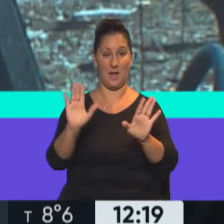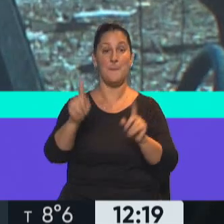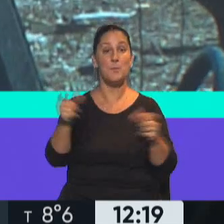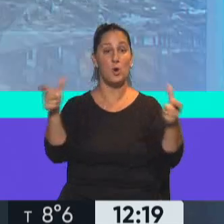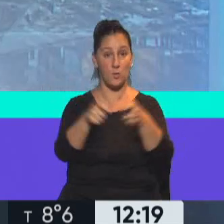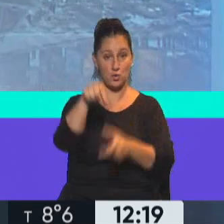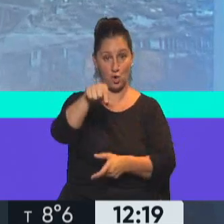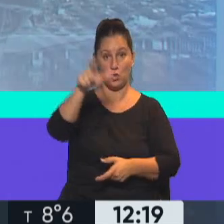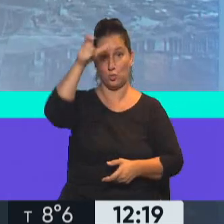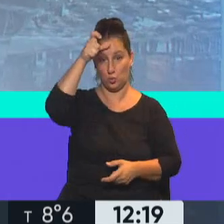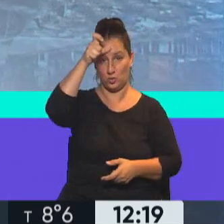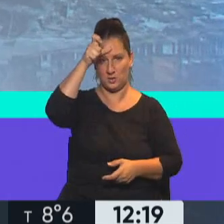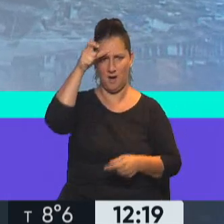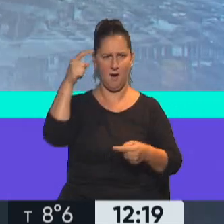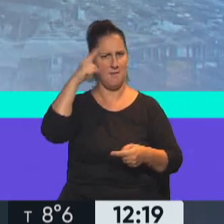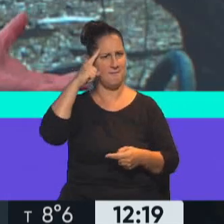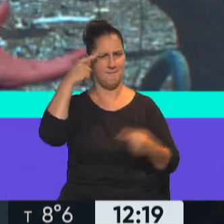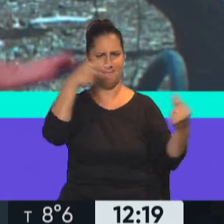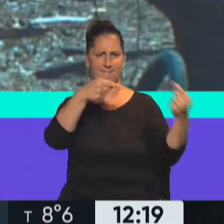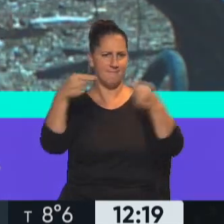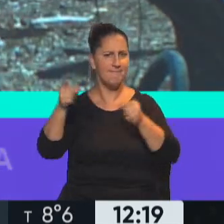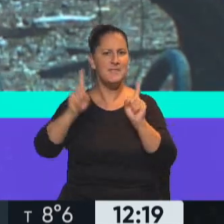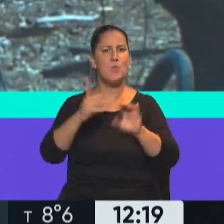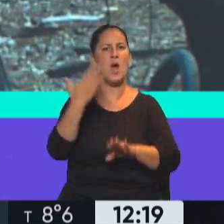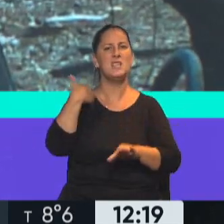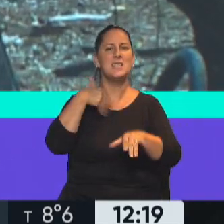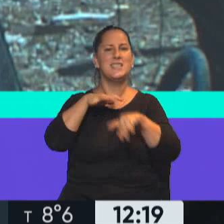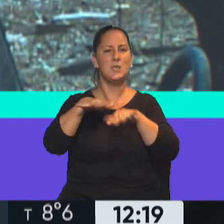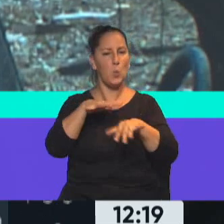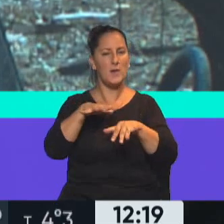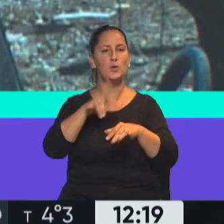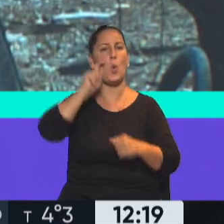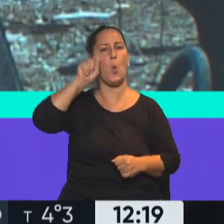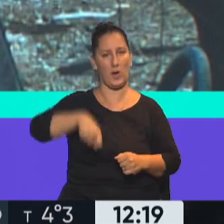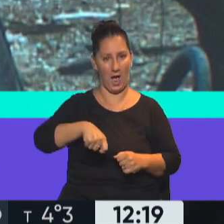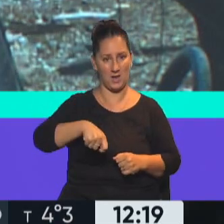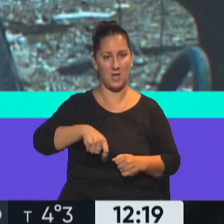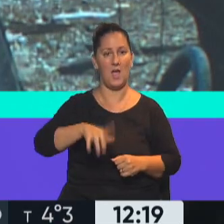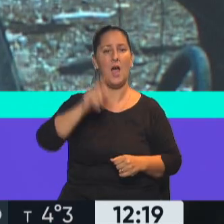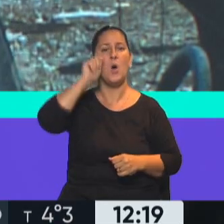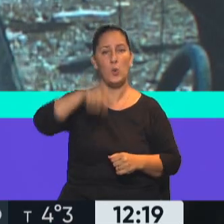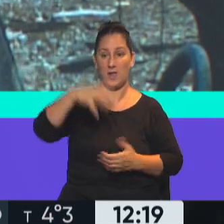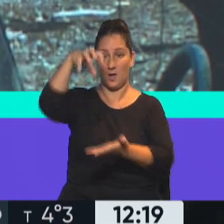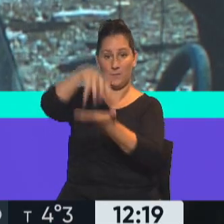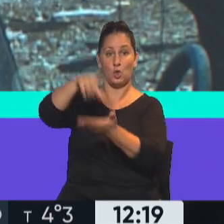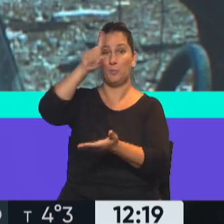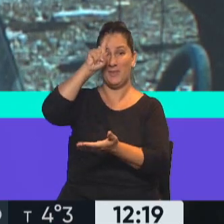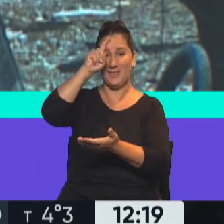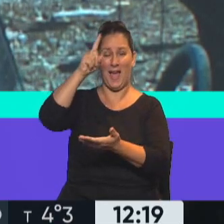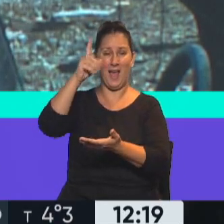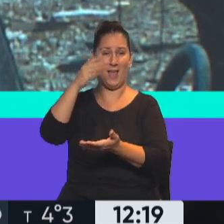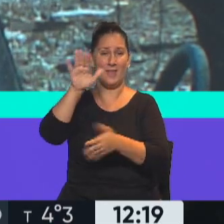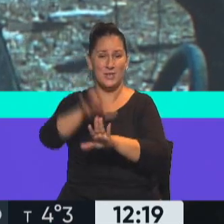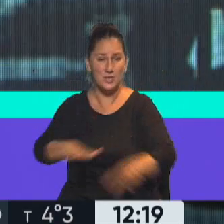Turquía. Alejandra, hay versiones contrapuestas a lo que tiene que ver con lo sucedido ayer justamente en Ucrania, el ataque a un hospital materno infantil. ¿Qué fue lo que